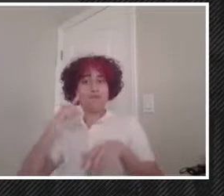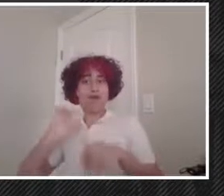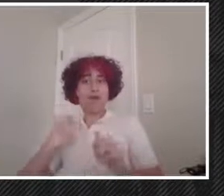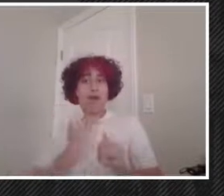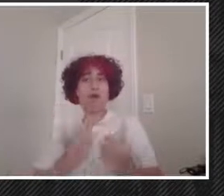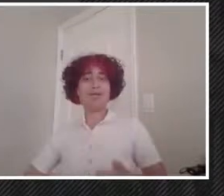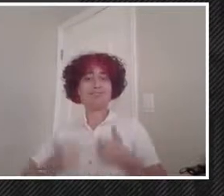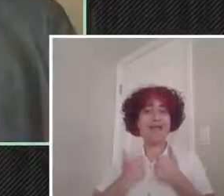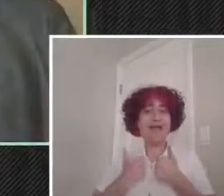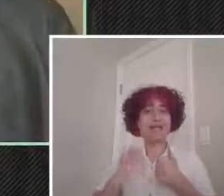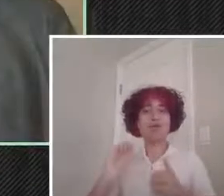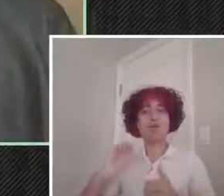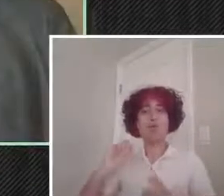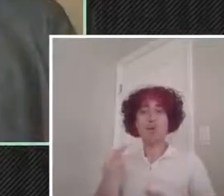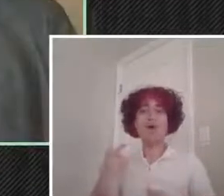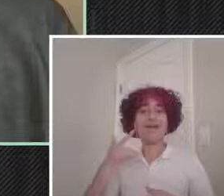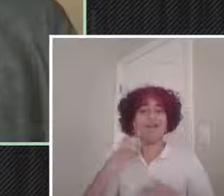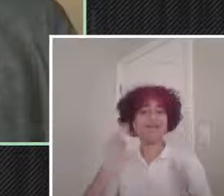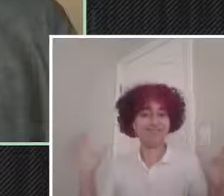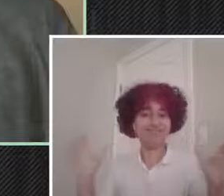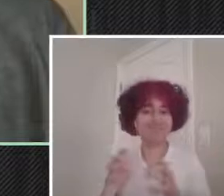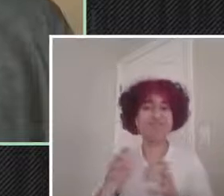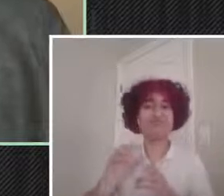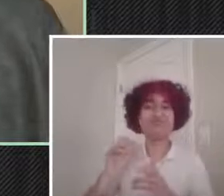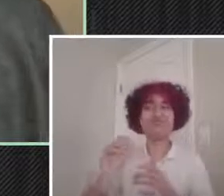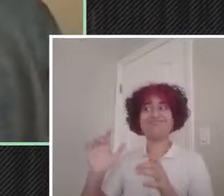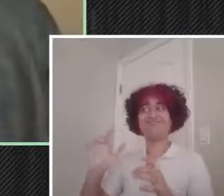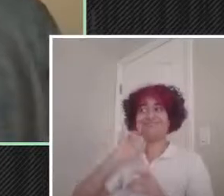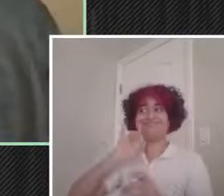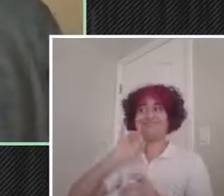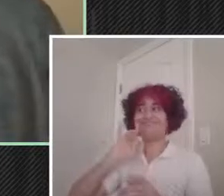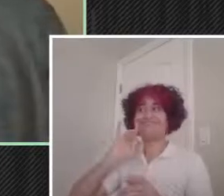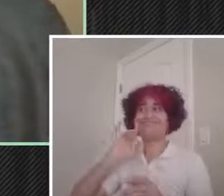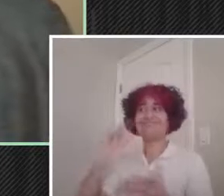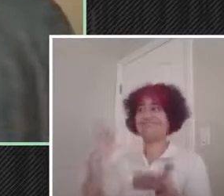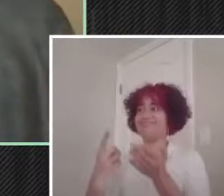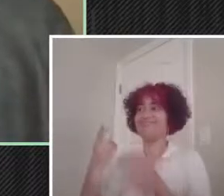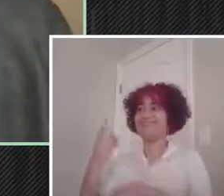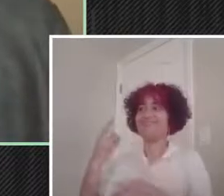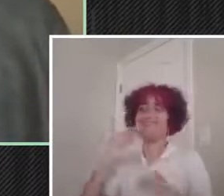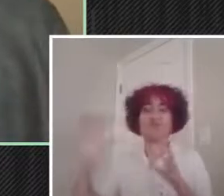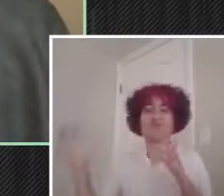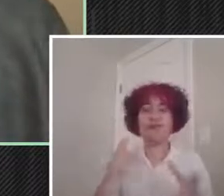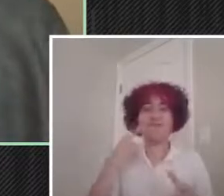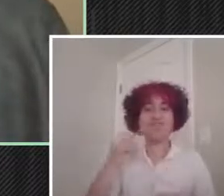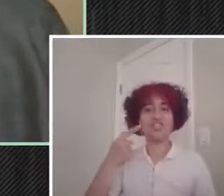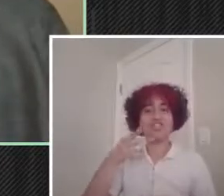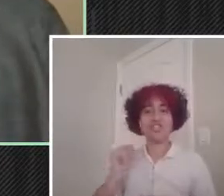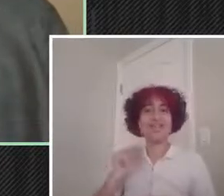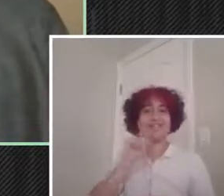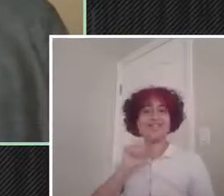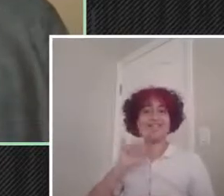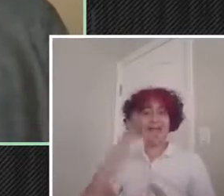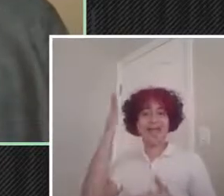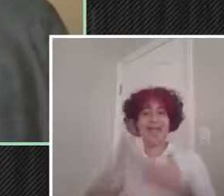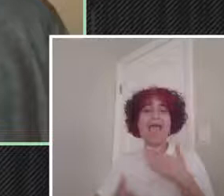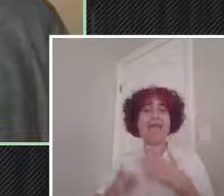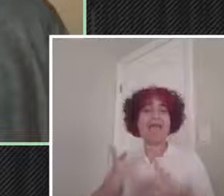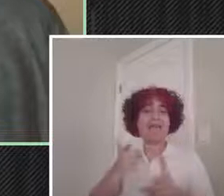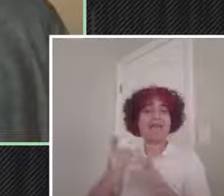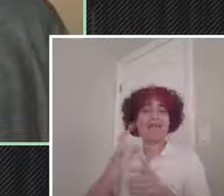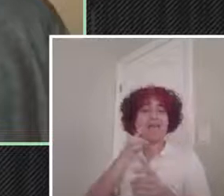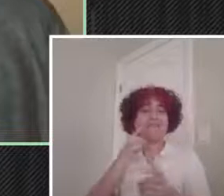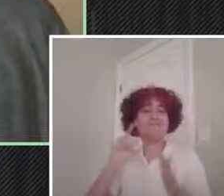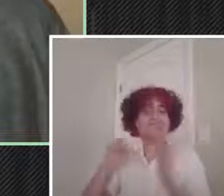harnesses the power of Gen Z to end gun violence in America and has ignited the highest percentage of youth voter